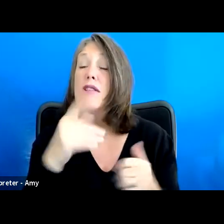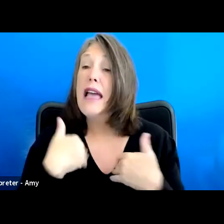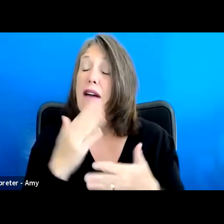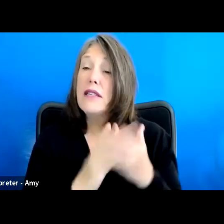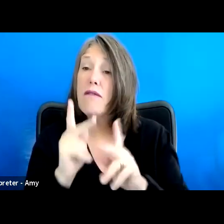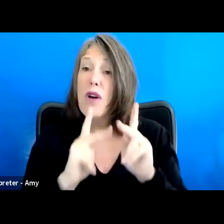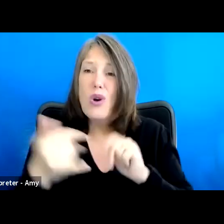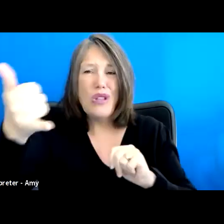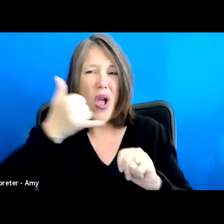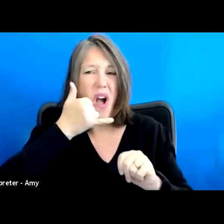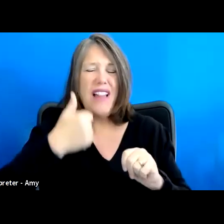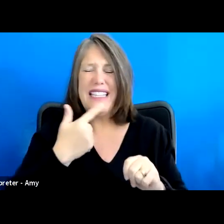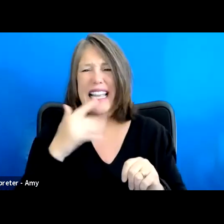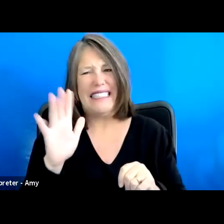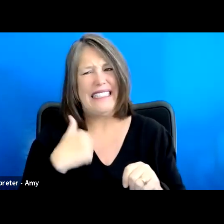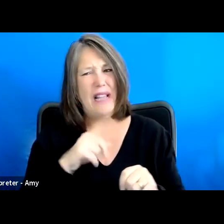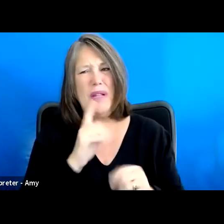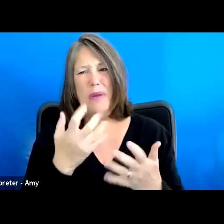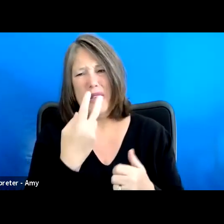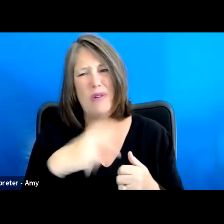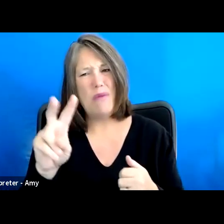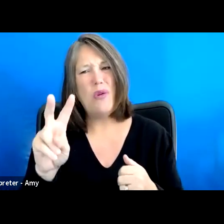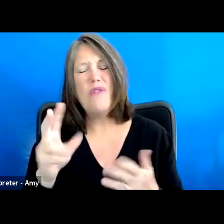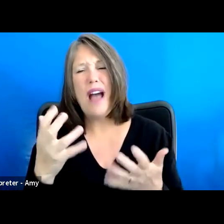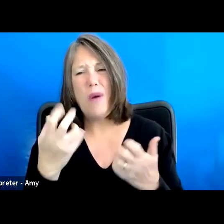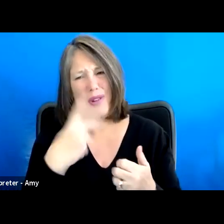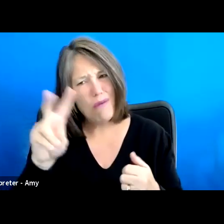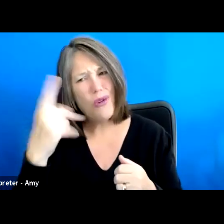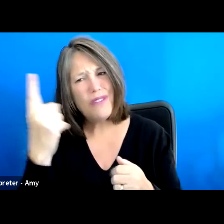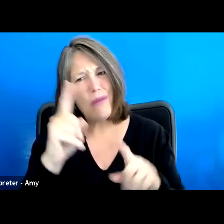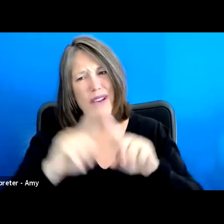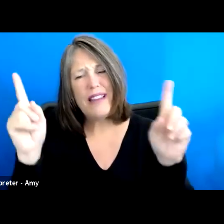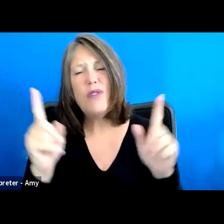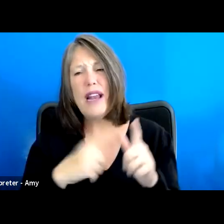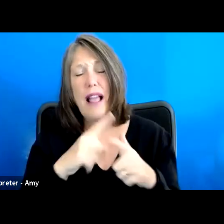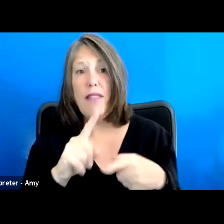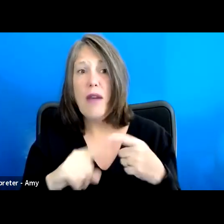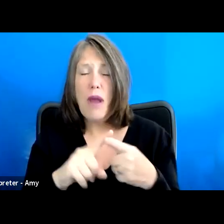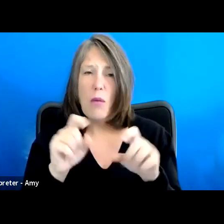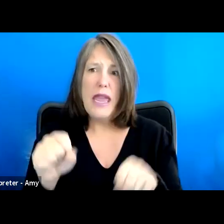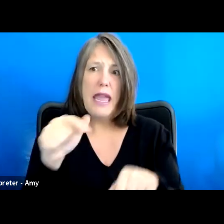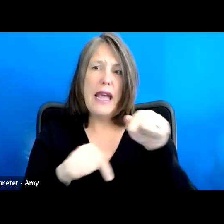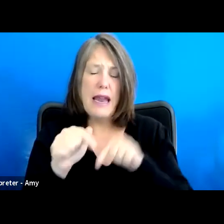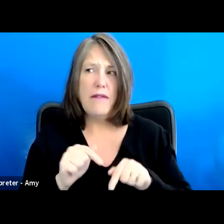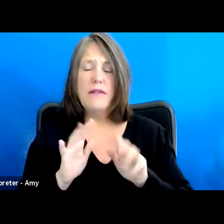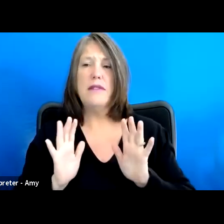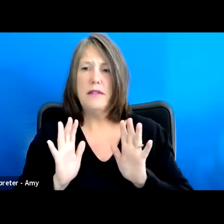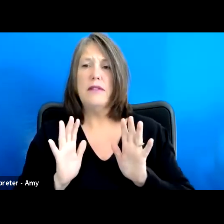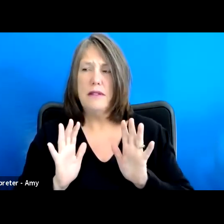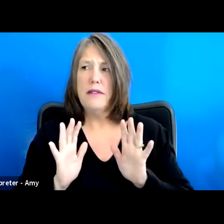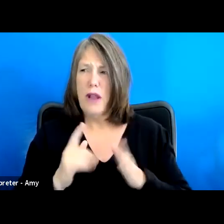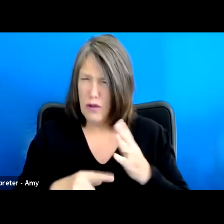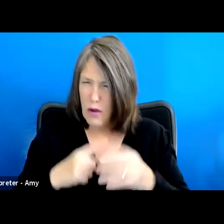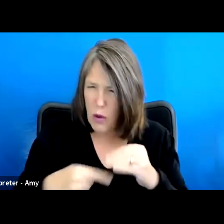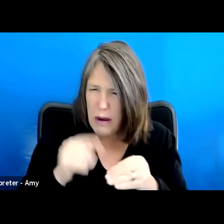call us and say, hey, I really wanna move. I wanna move somewhere different. And then when we can kind of take a step back, well, what is it about